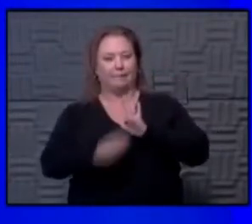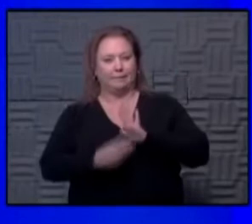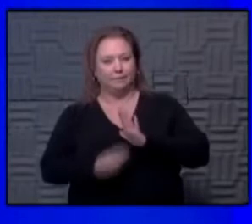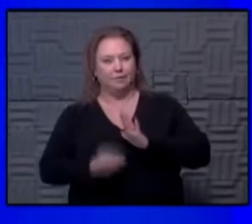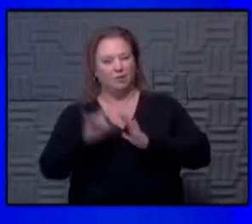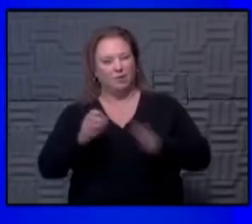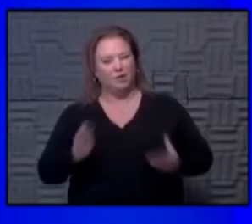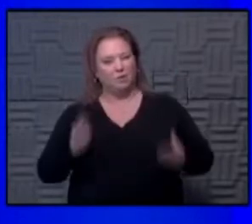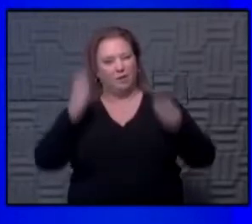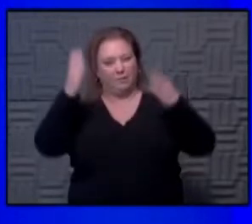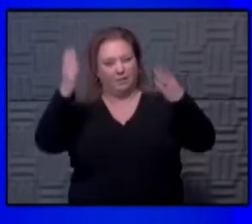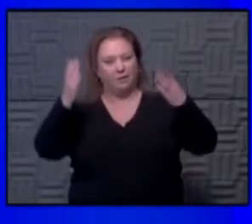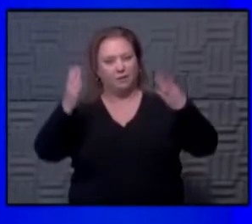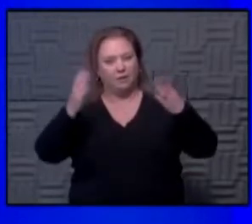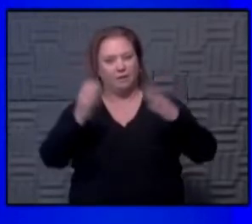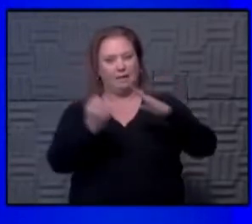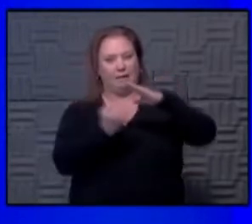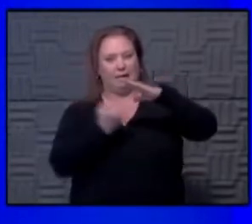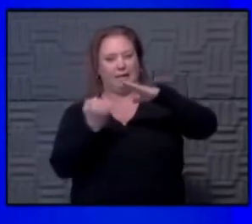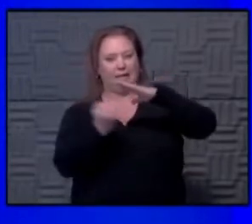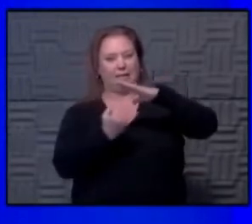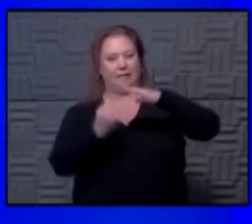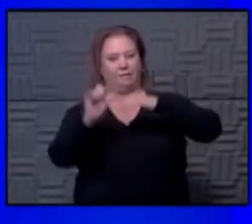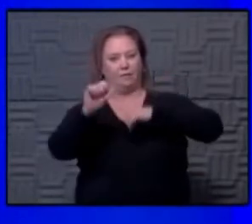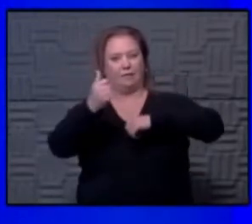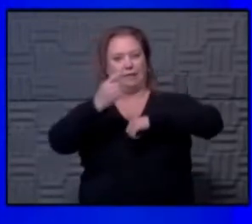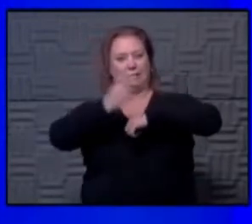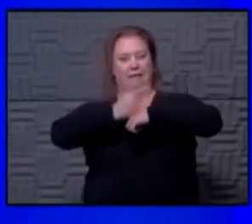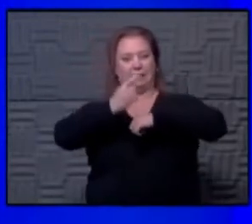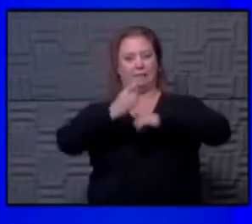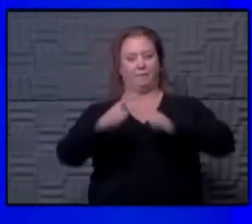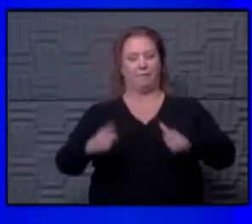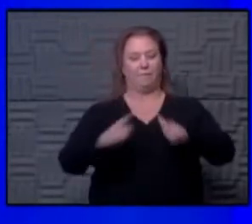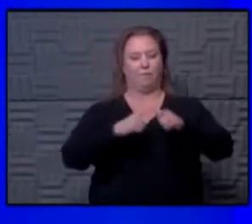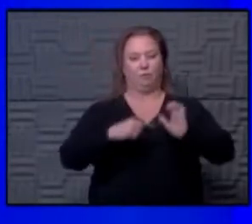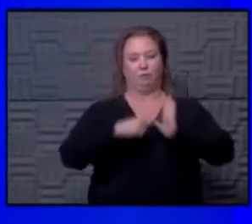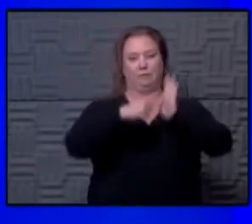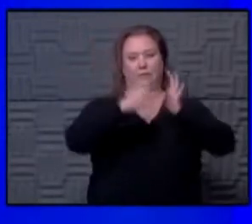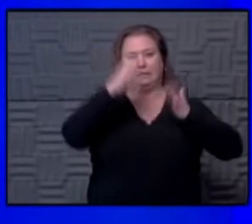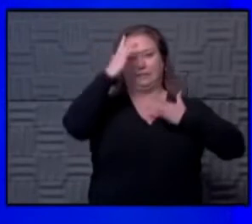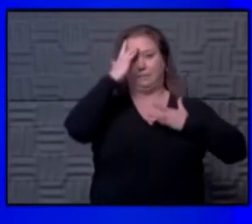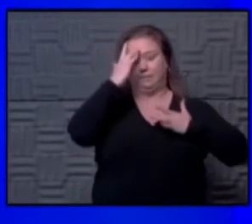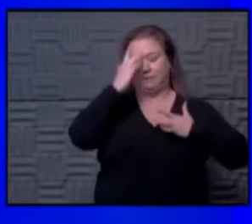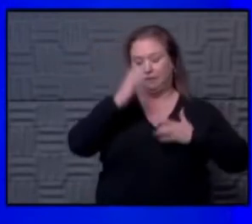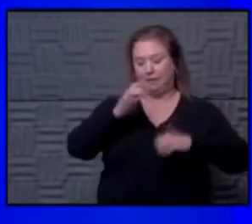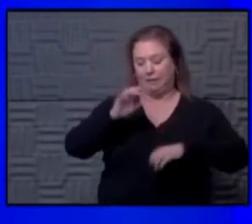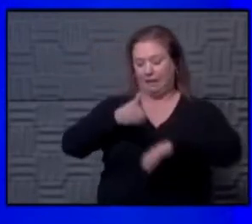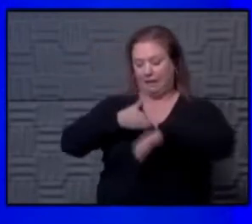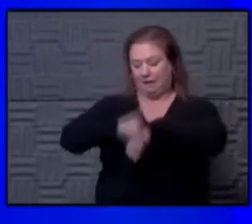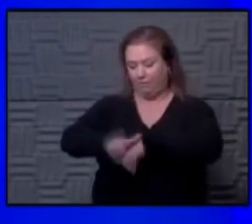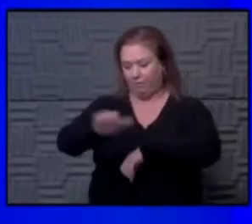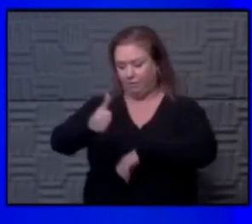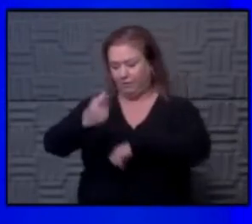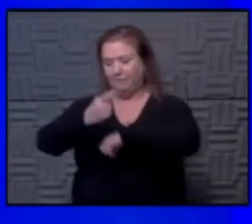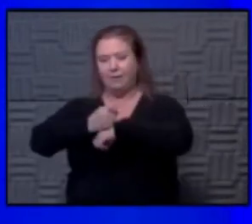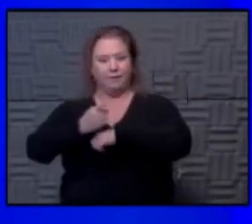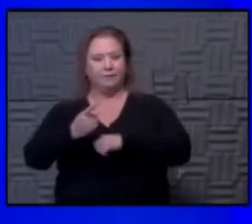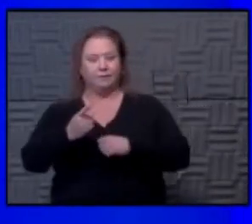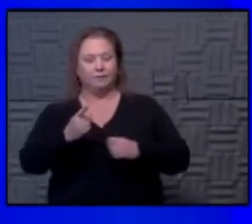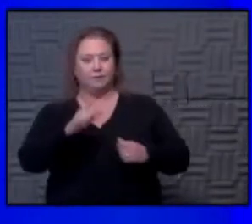that recommendation of being isolated for 10 days from your symptom onset. After that 10 days, you really are